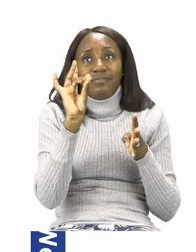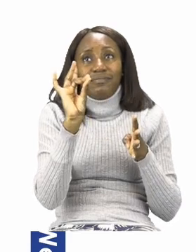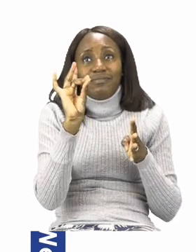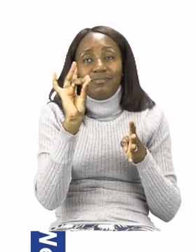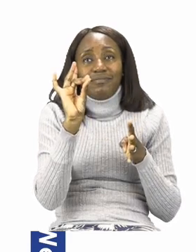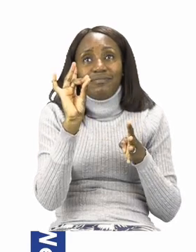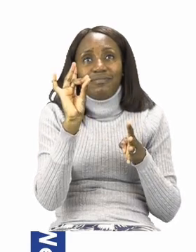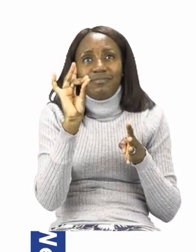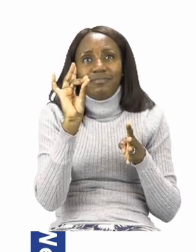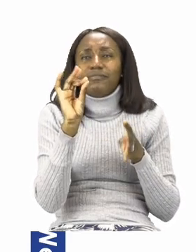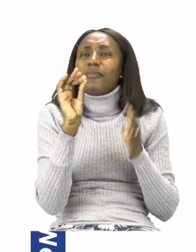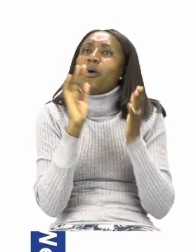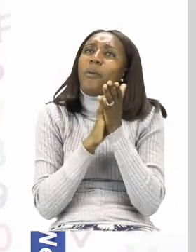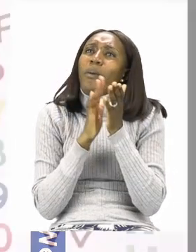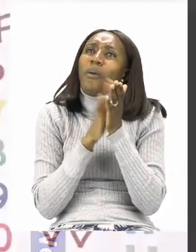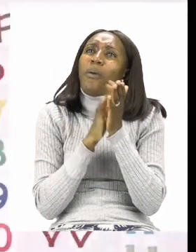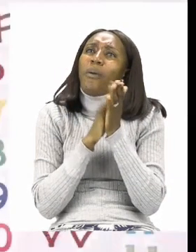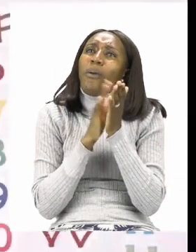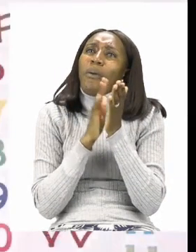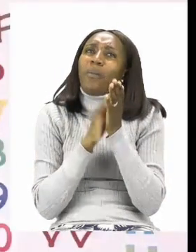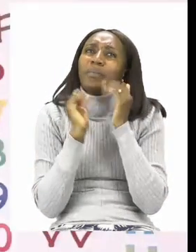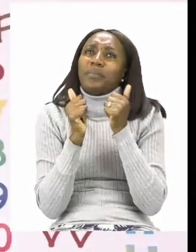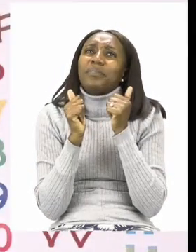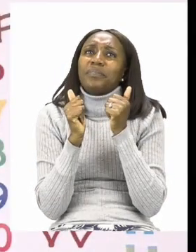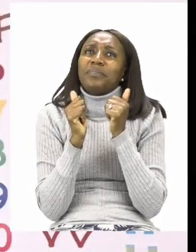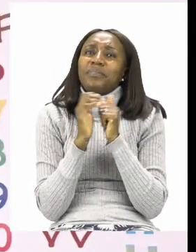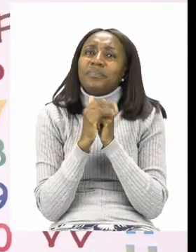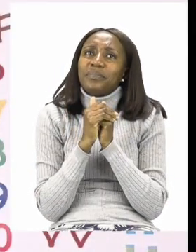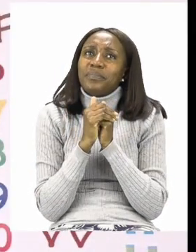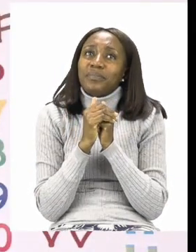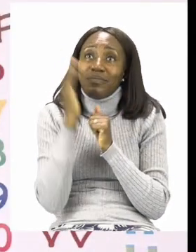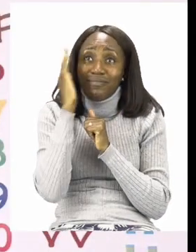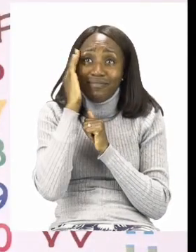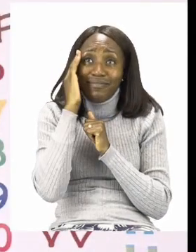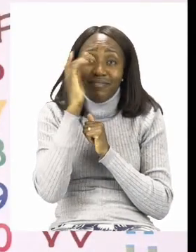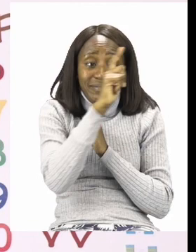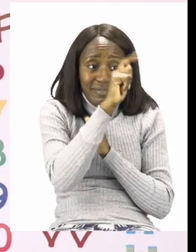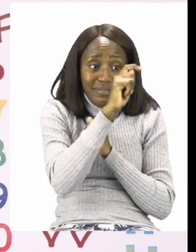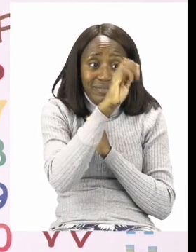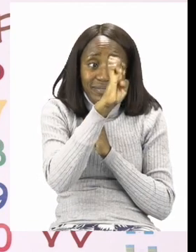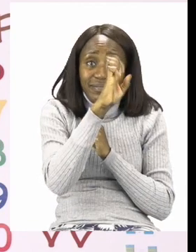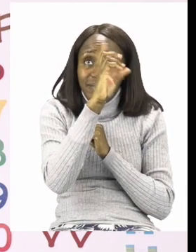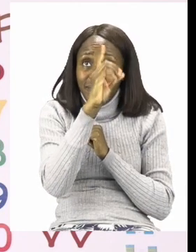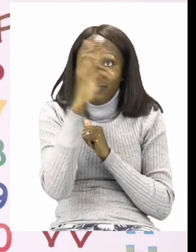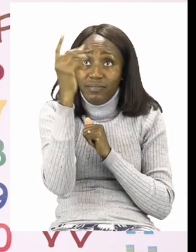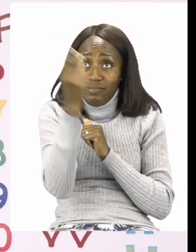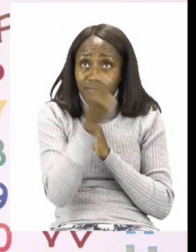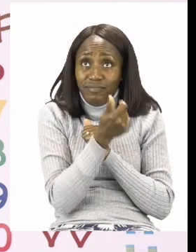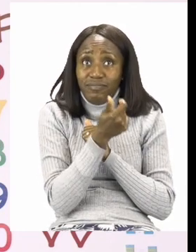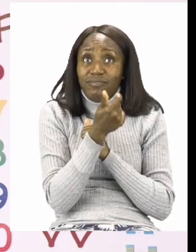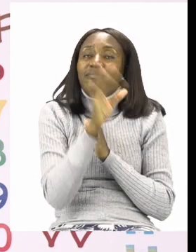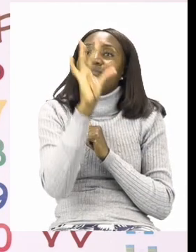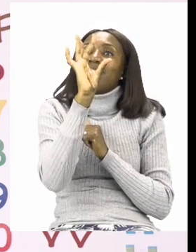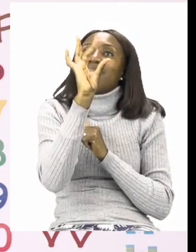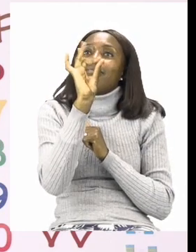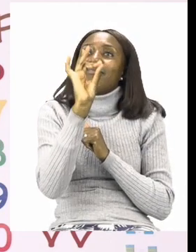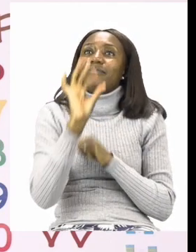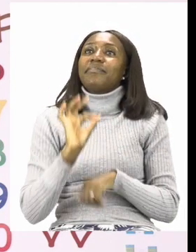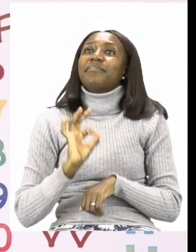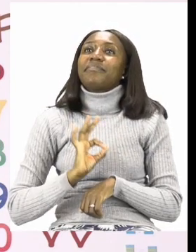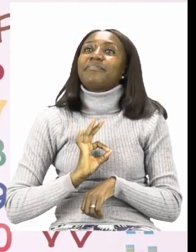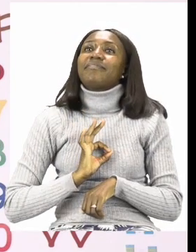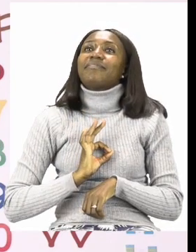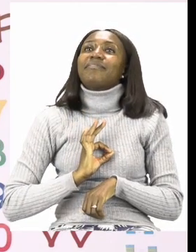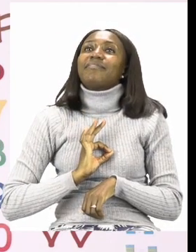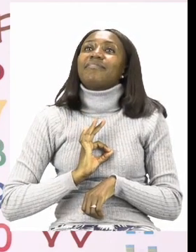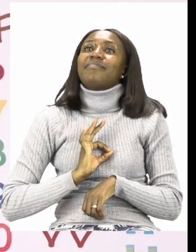8. Great job, grade 2s. So now we know that Ted won 8 medals.